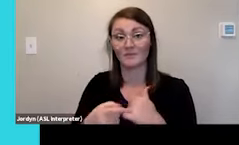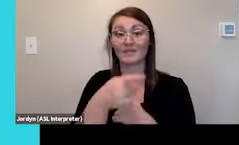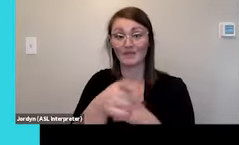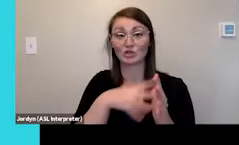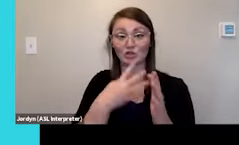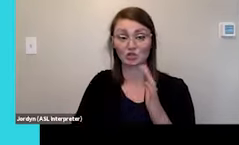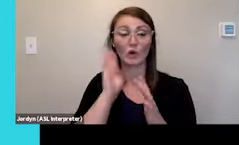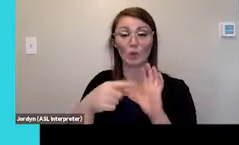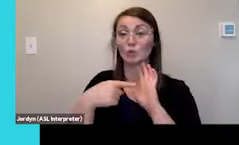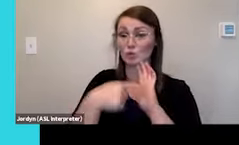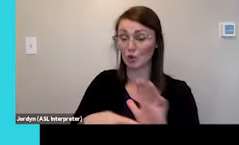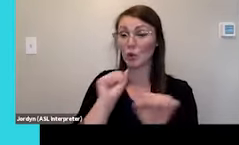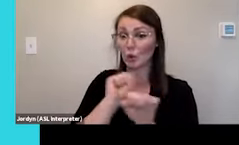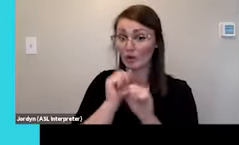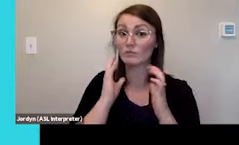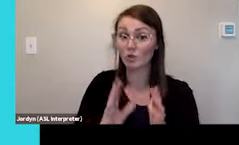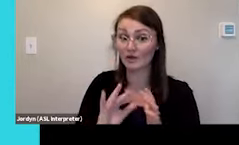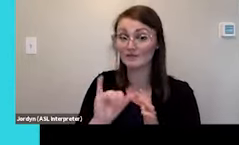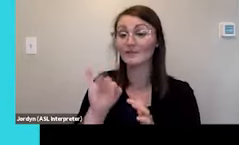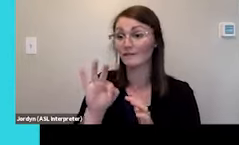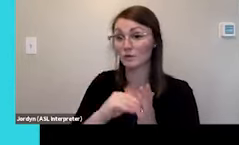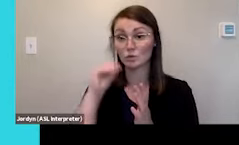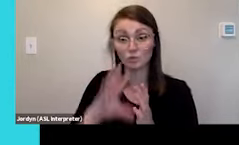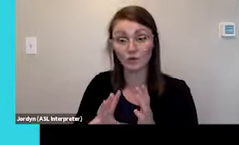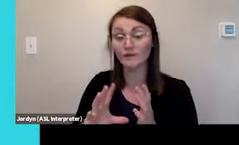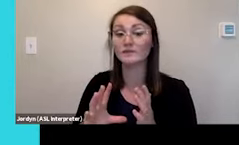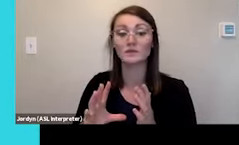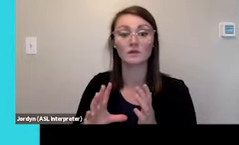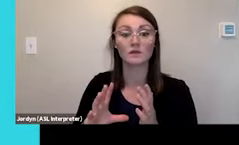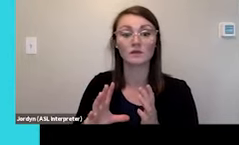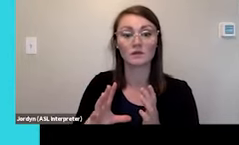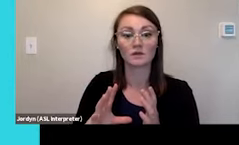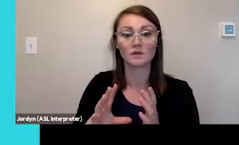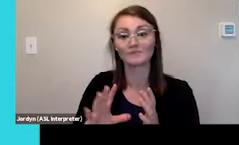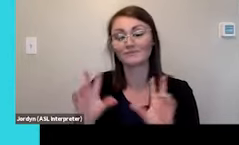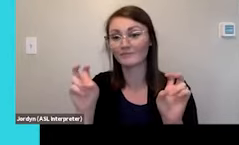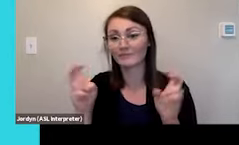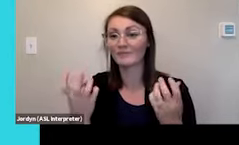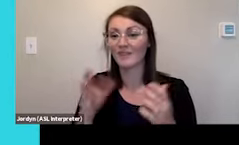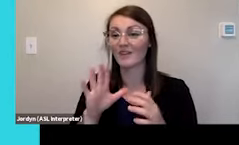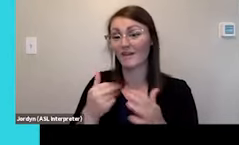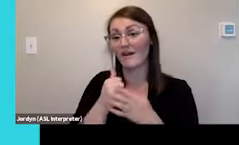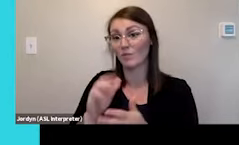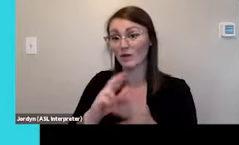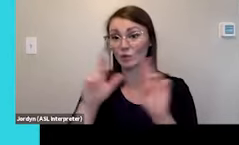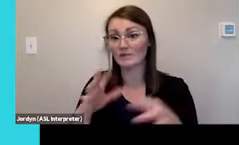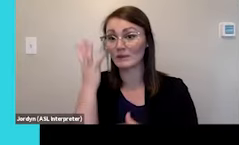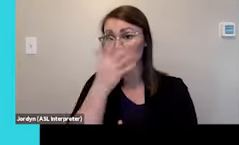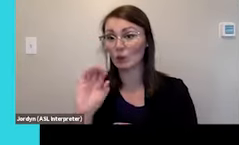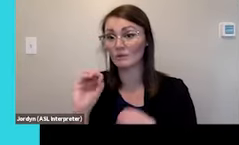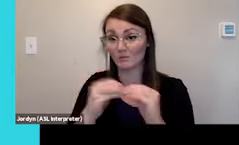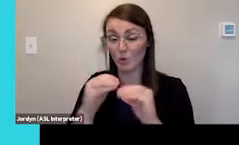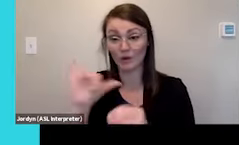that employers, when students whiten their resumes, they change their name, remove all associations to ethnicity,